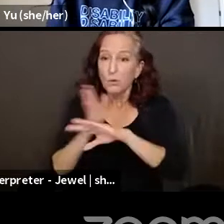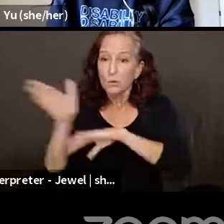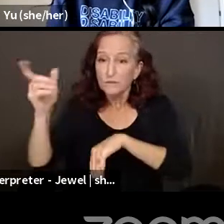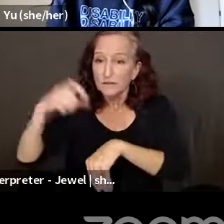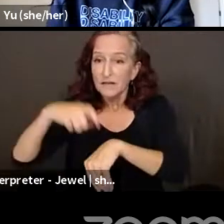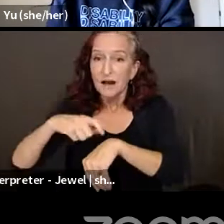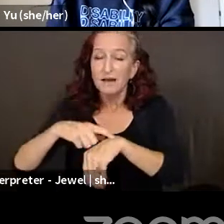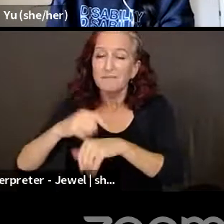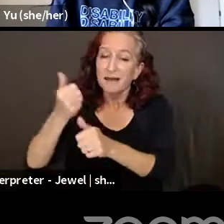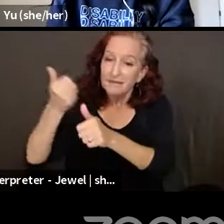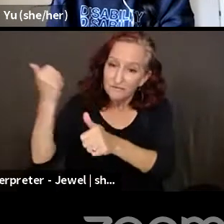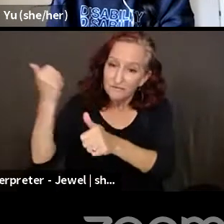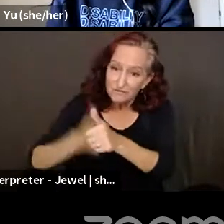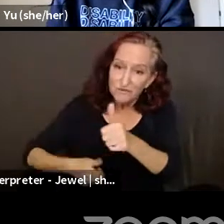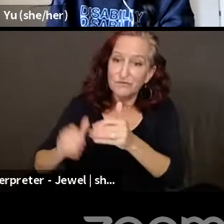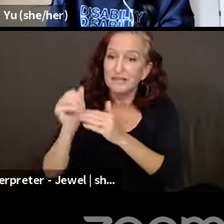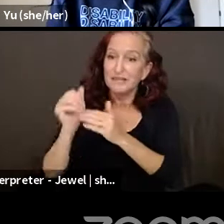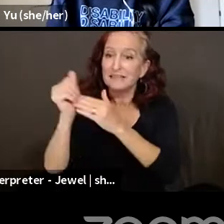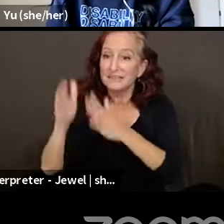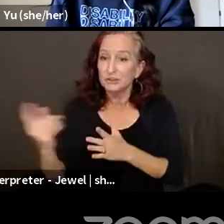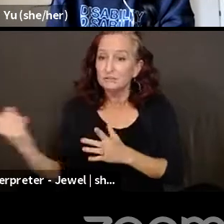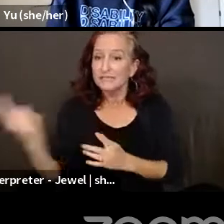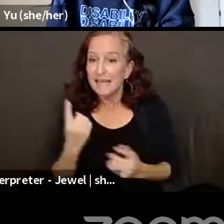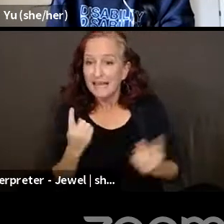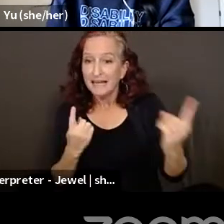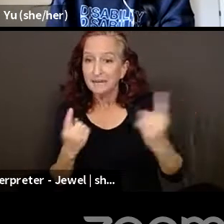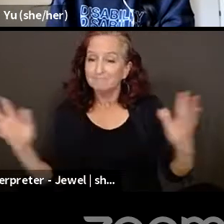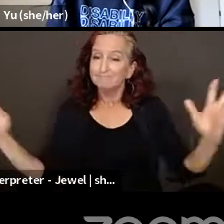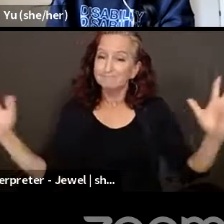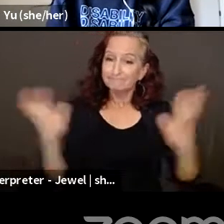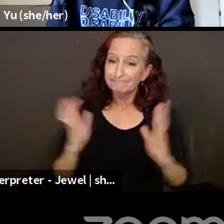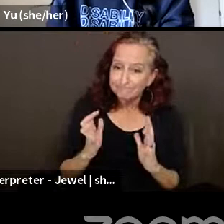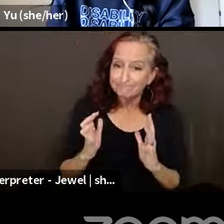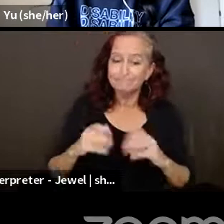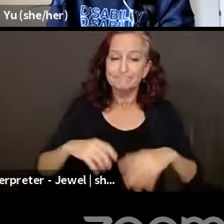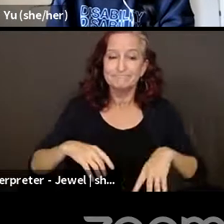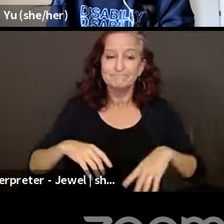single leader was coming to that meeting and having rich discussion around